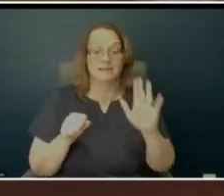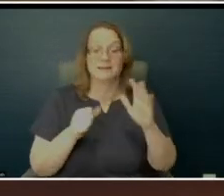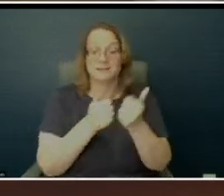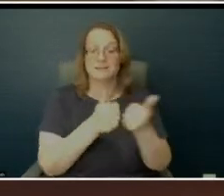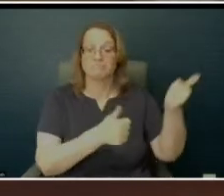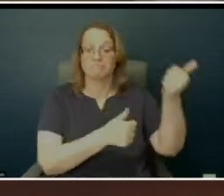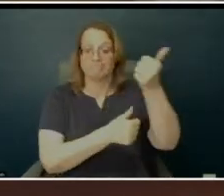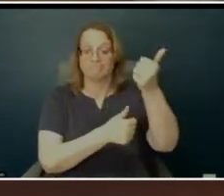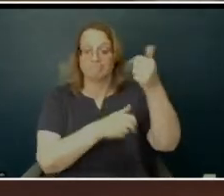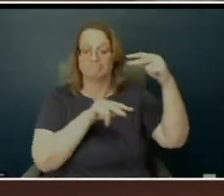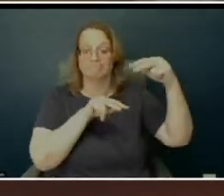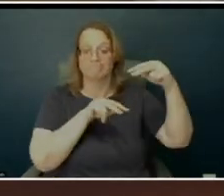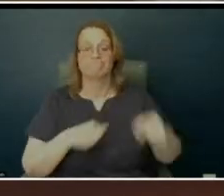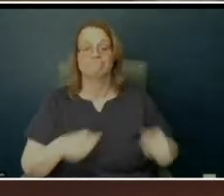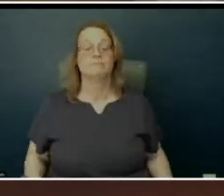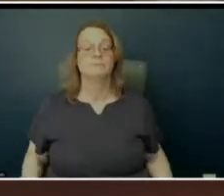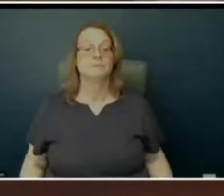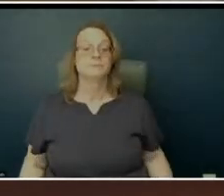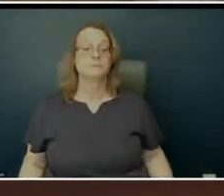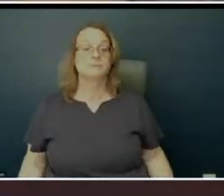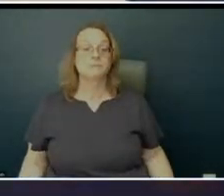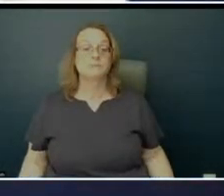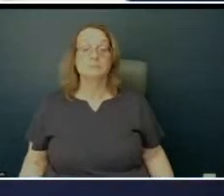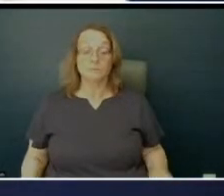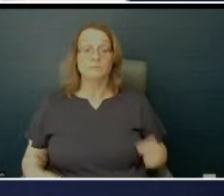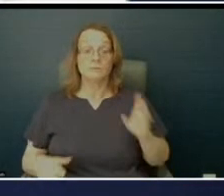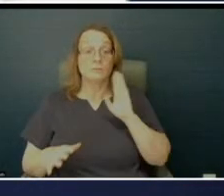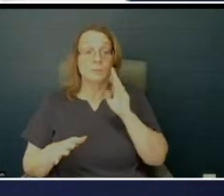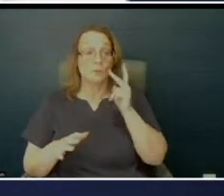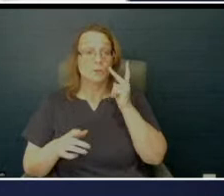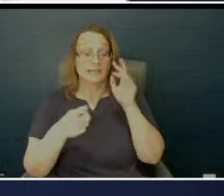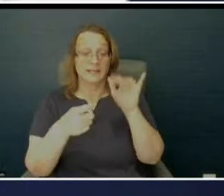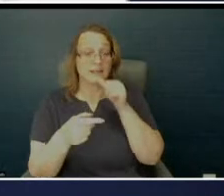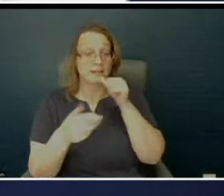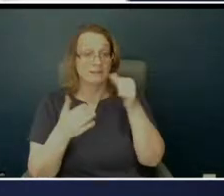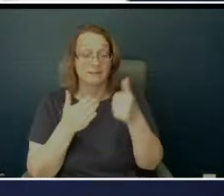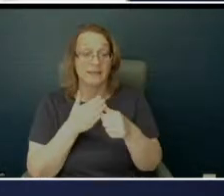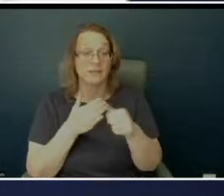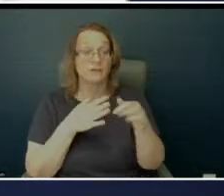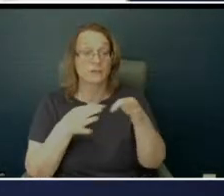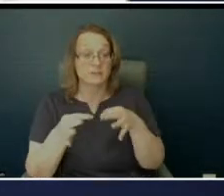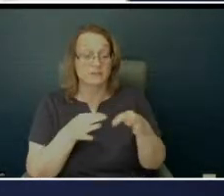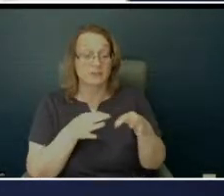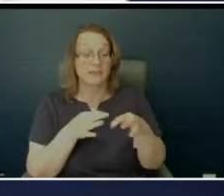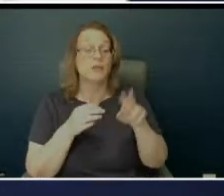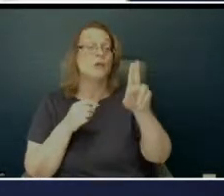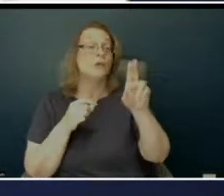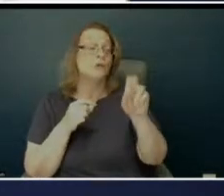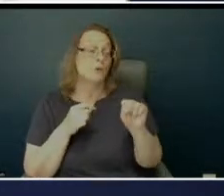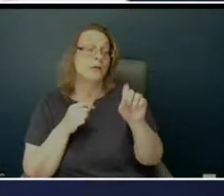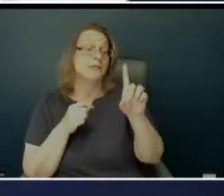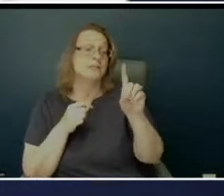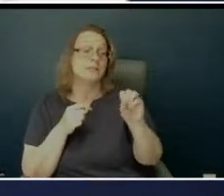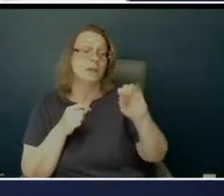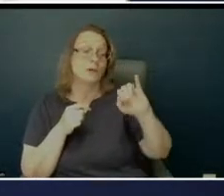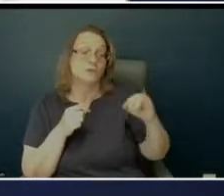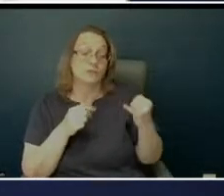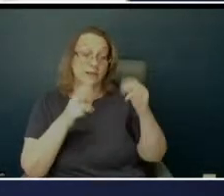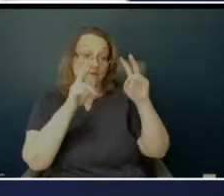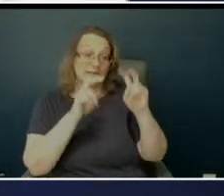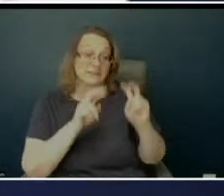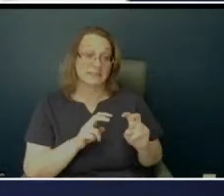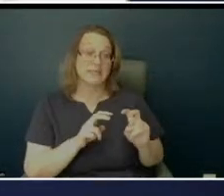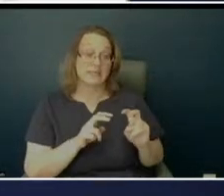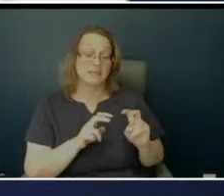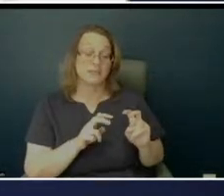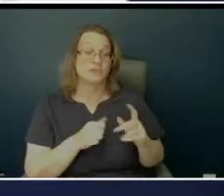As you will see, this letter claims that the U.S. Department of Justice's investigations have, quote, identified